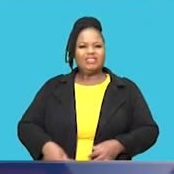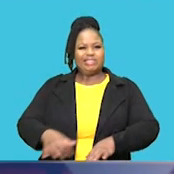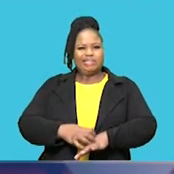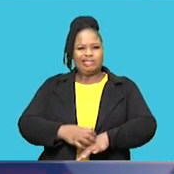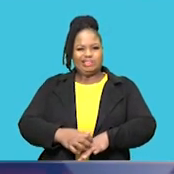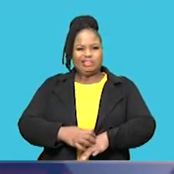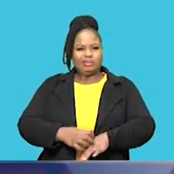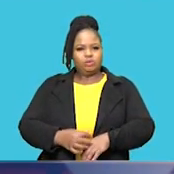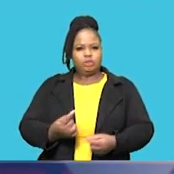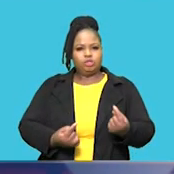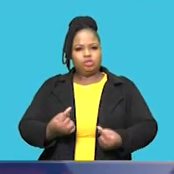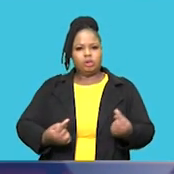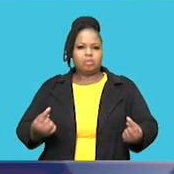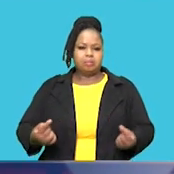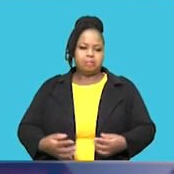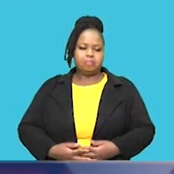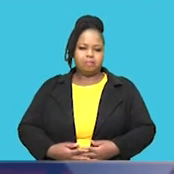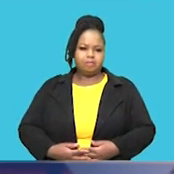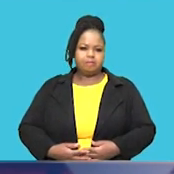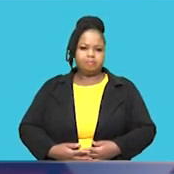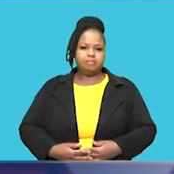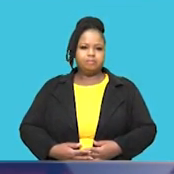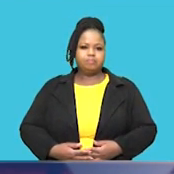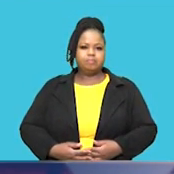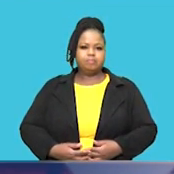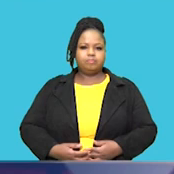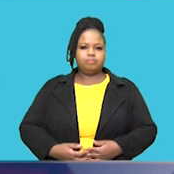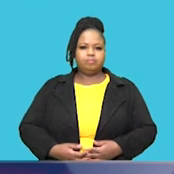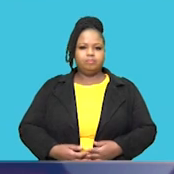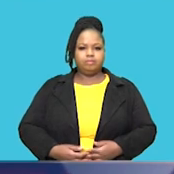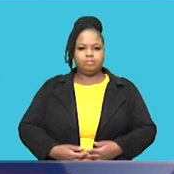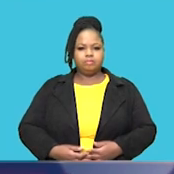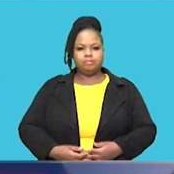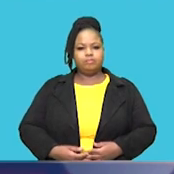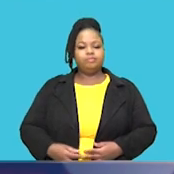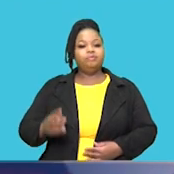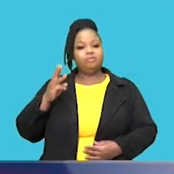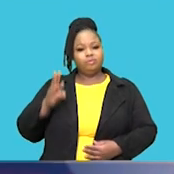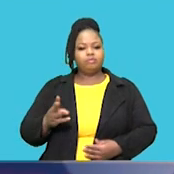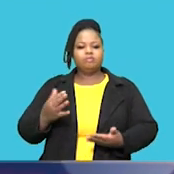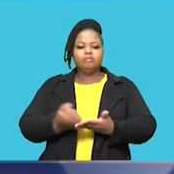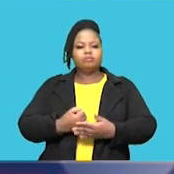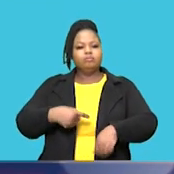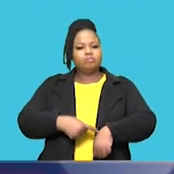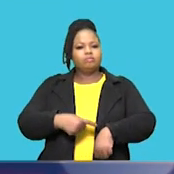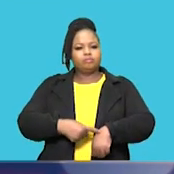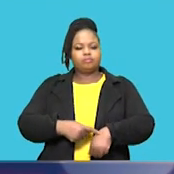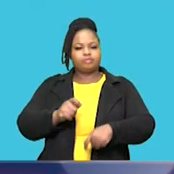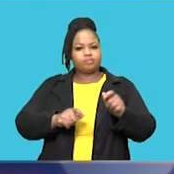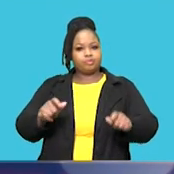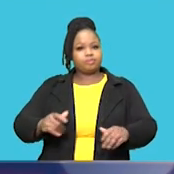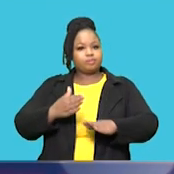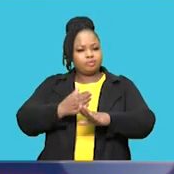irritations, if one may say so. And it will take a long time for people to come to